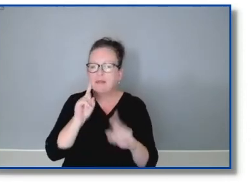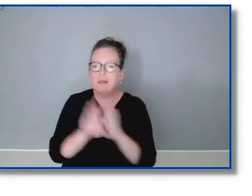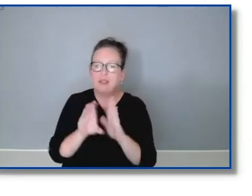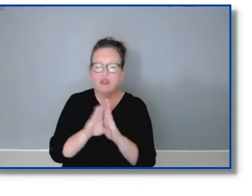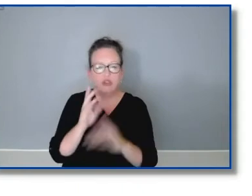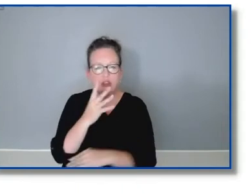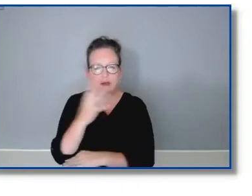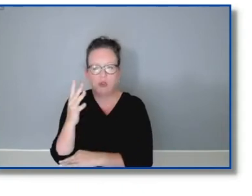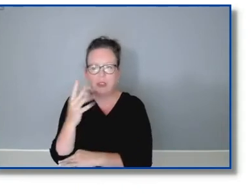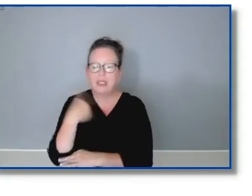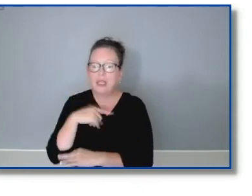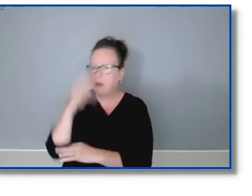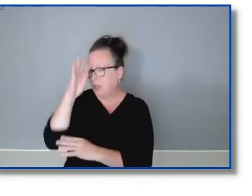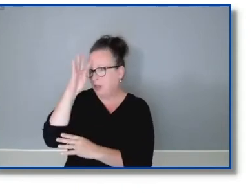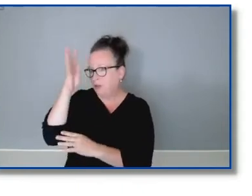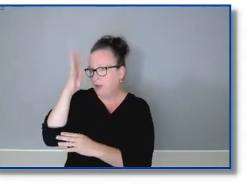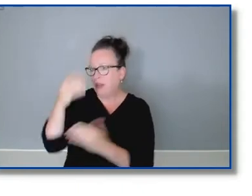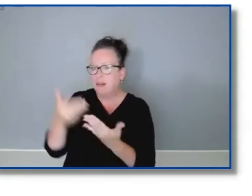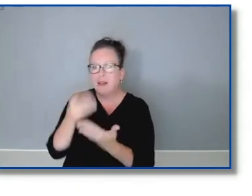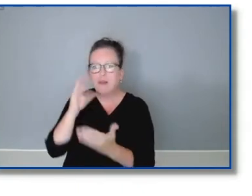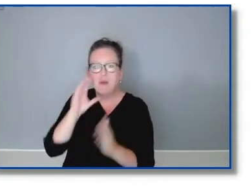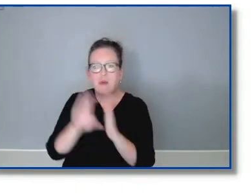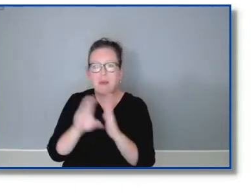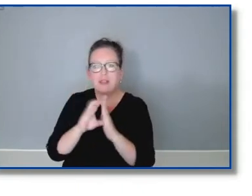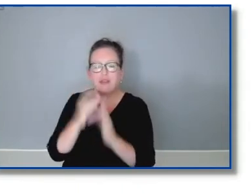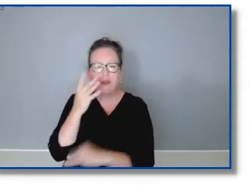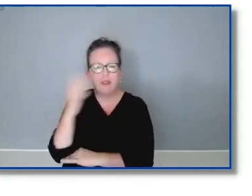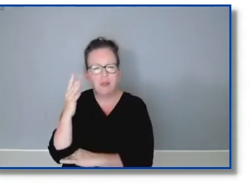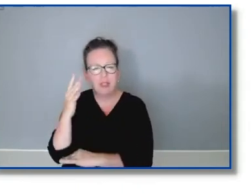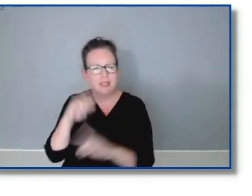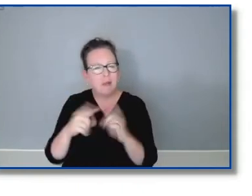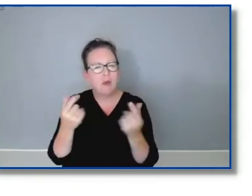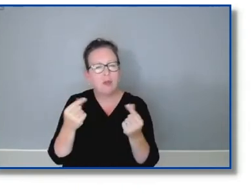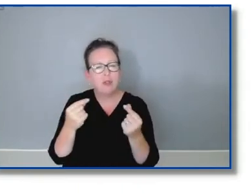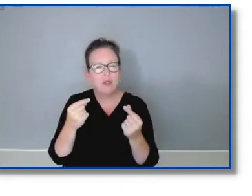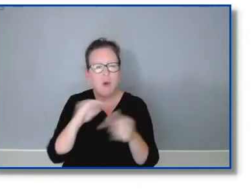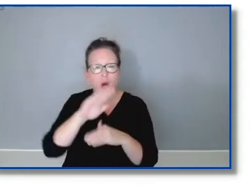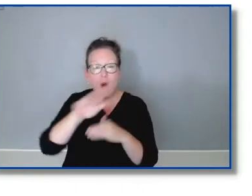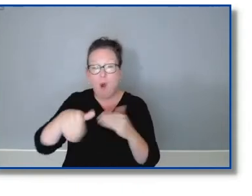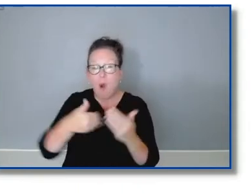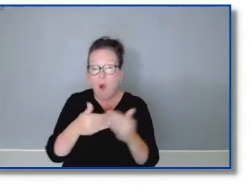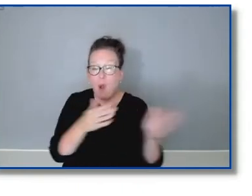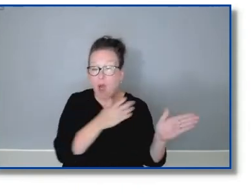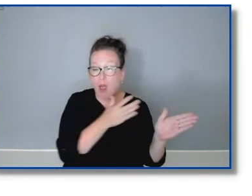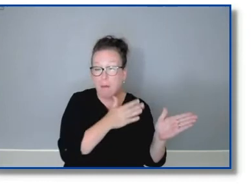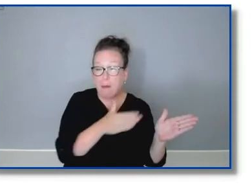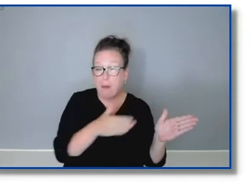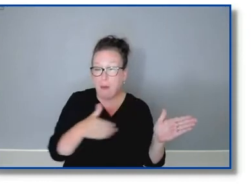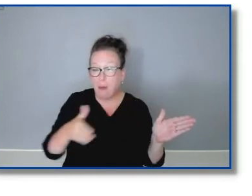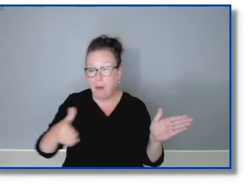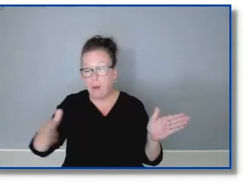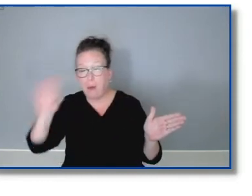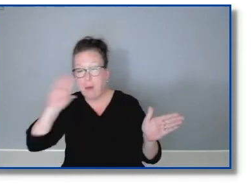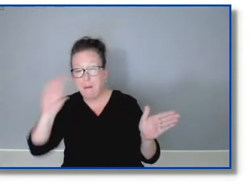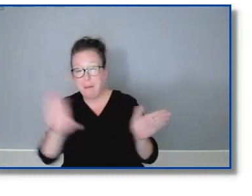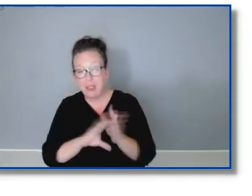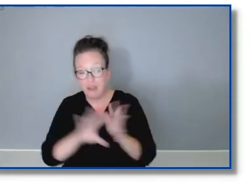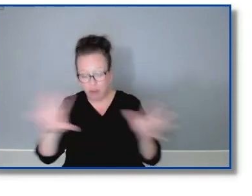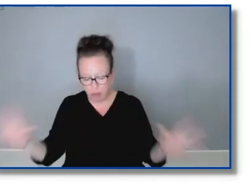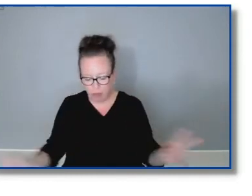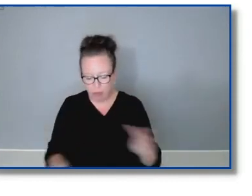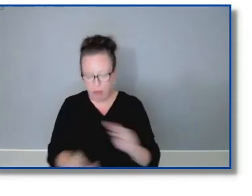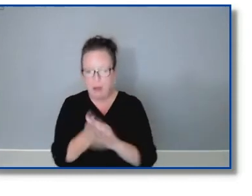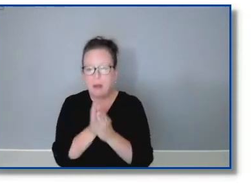of the same species, but somehow fusing all these images into one form. And I was thinking about how it's possible